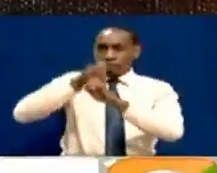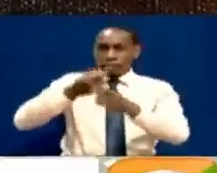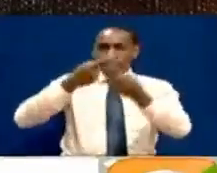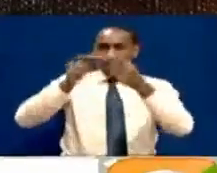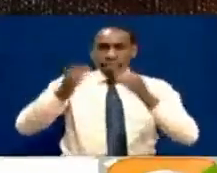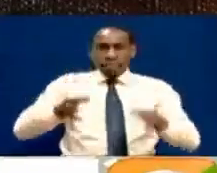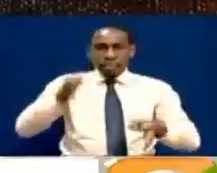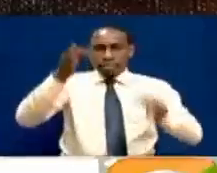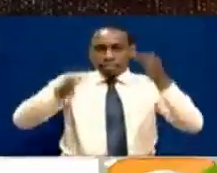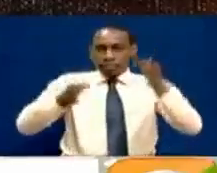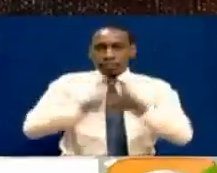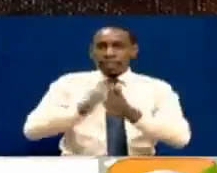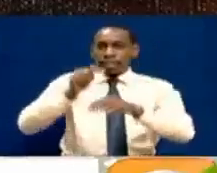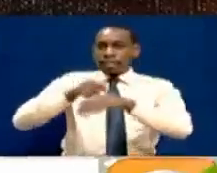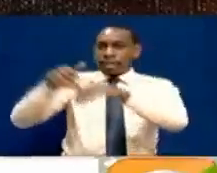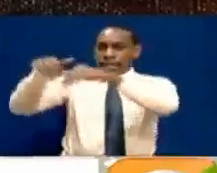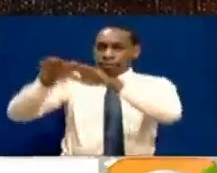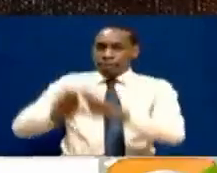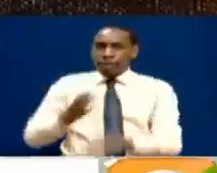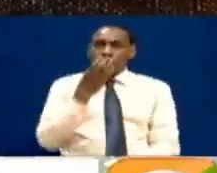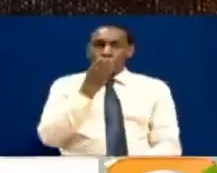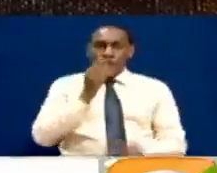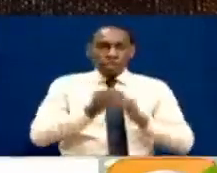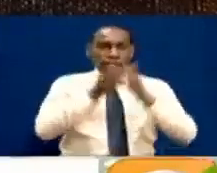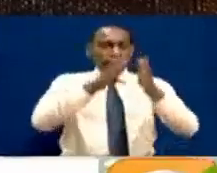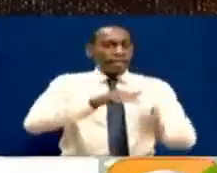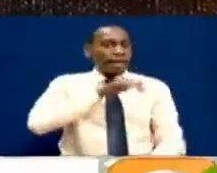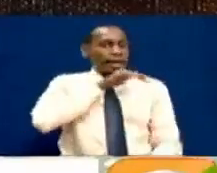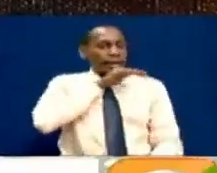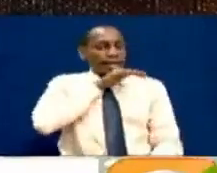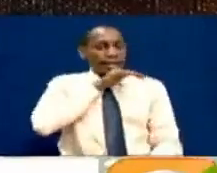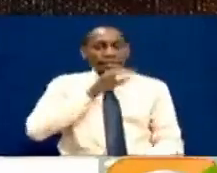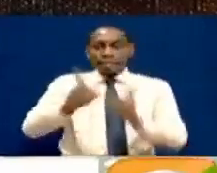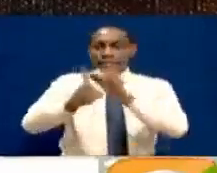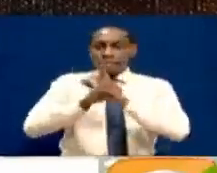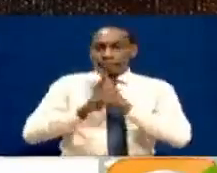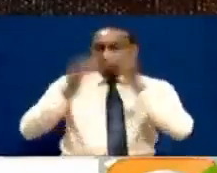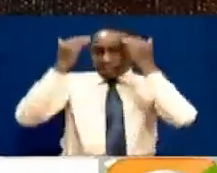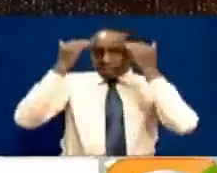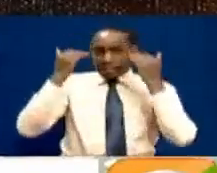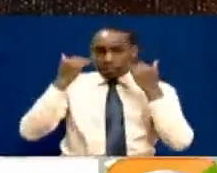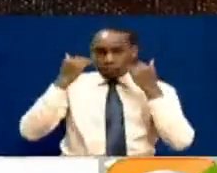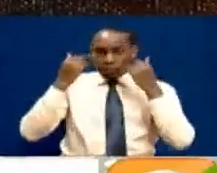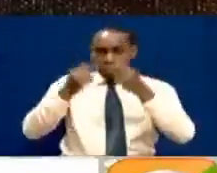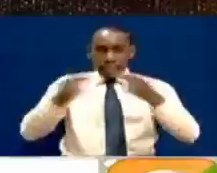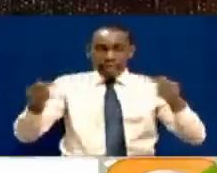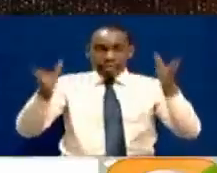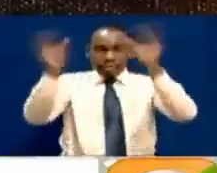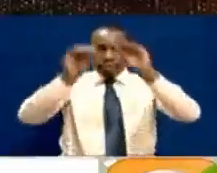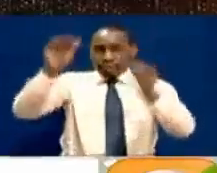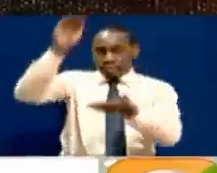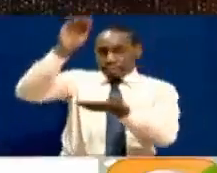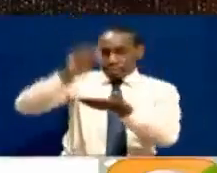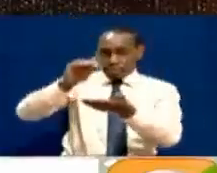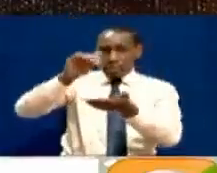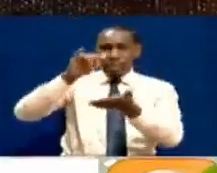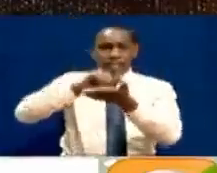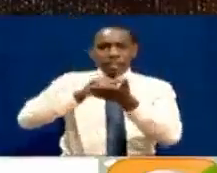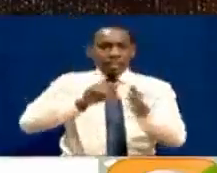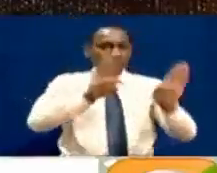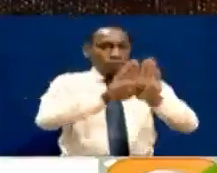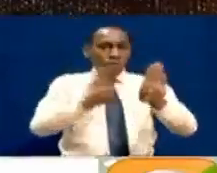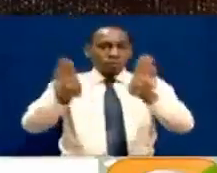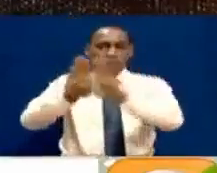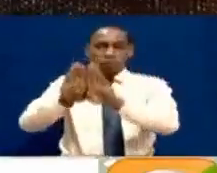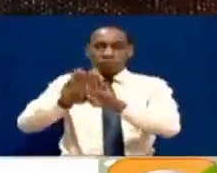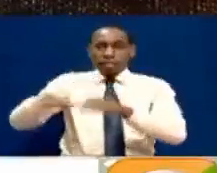judiciary. During Odek's burial, ODM leader Raila Odinga defended the judiciary against budget cuts that have led to the